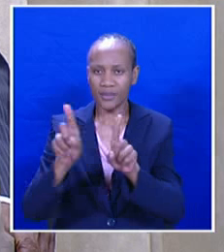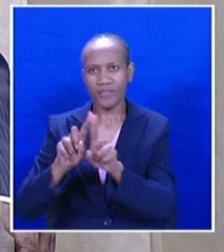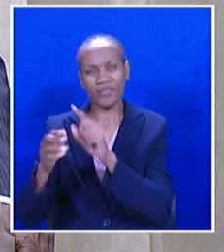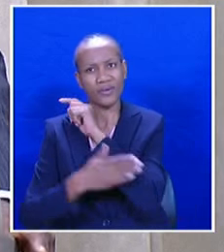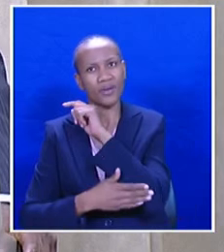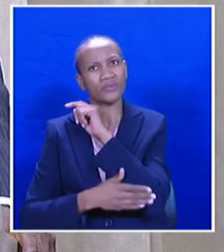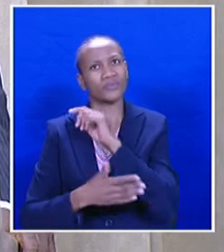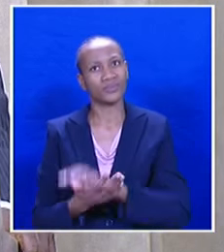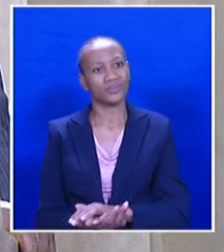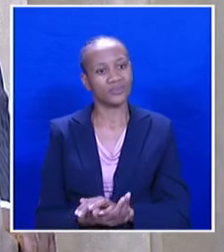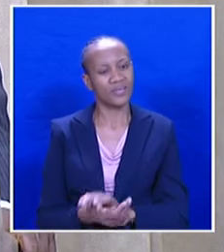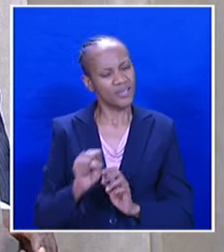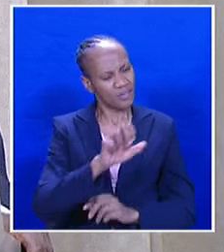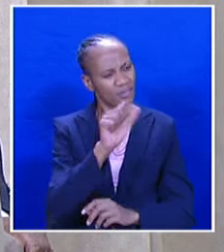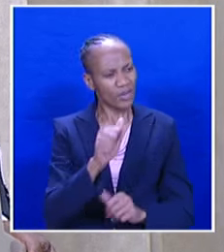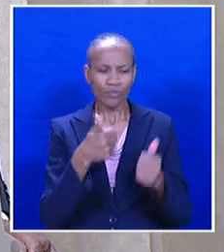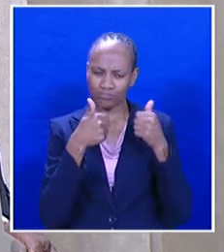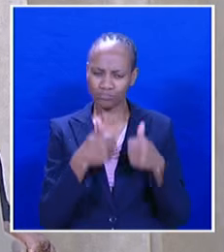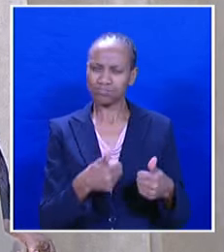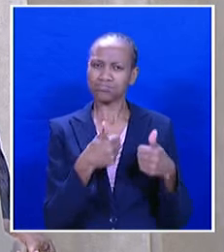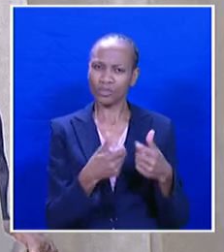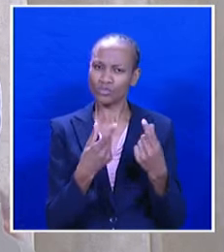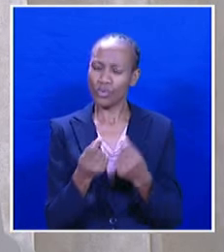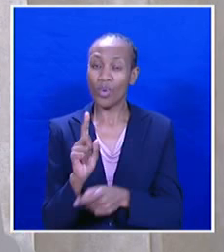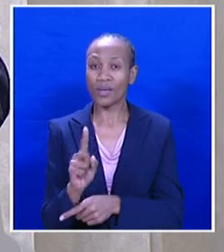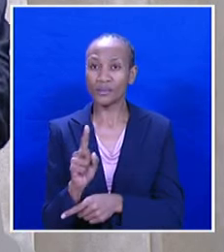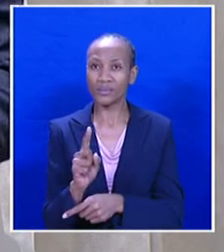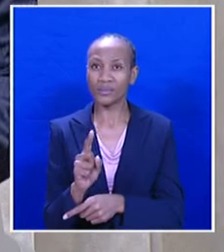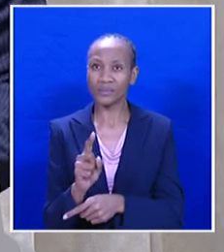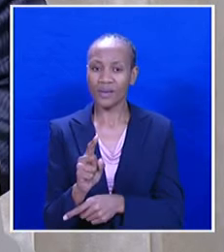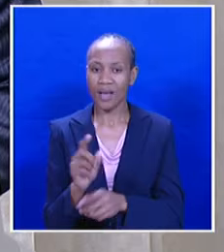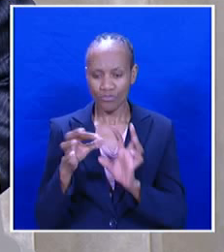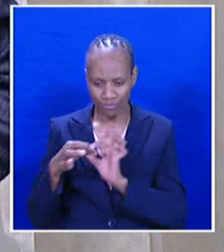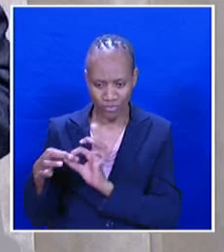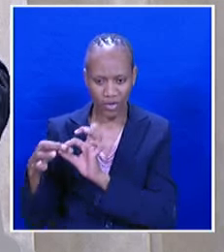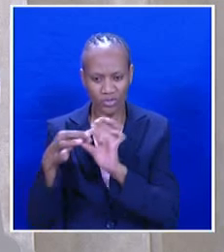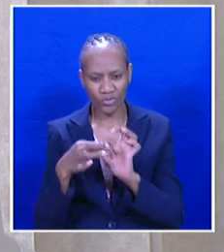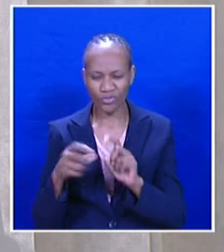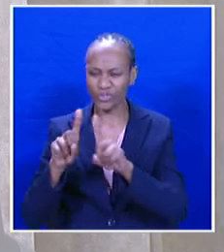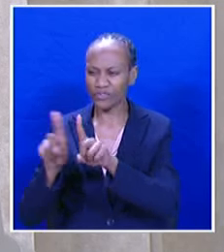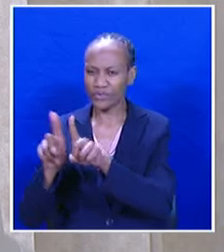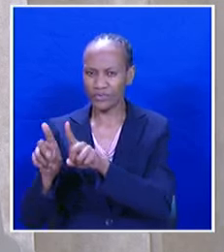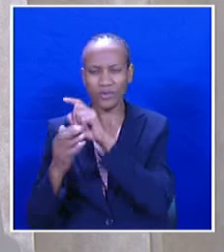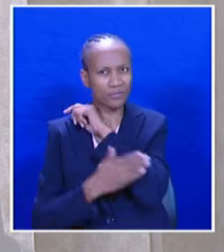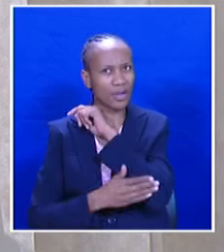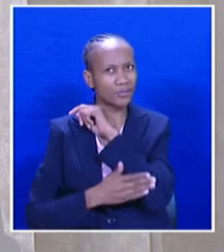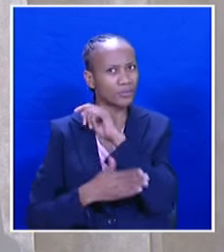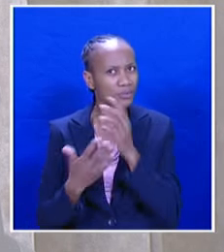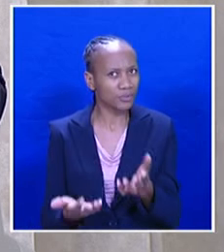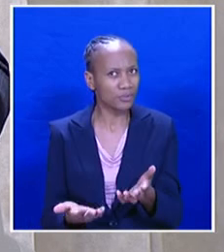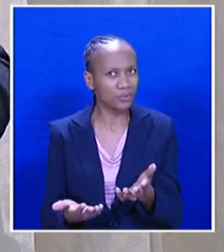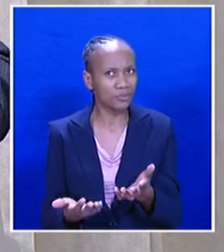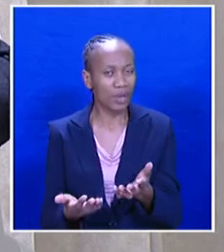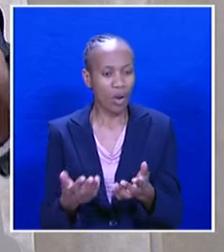in as far as having close relations with a number of partners, also in the form of forming